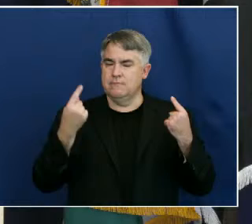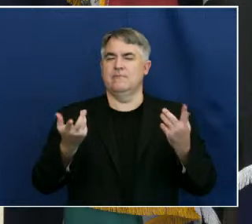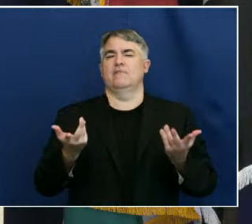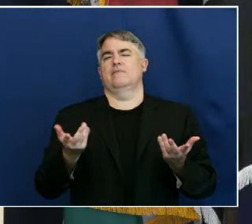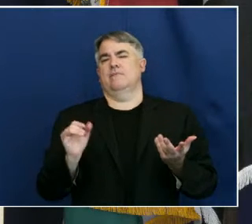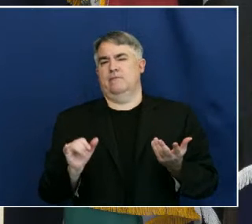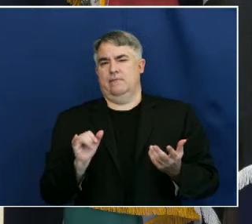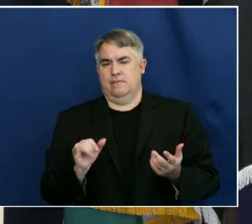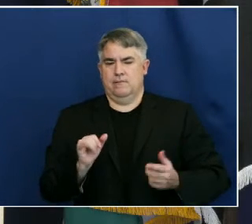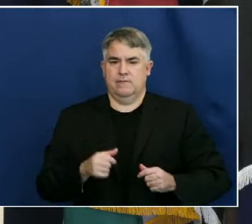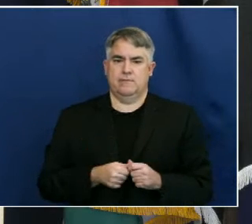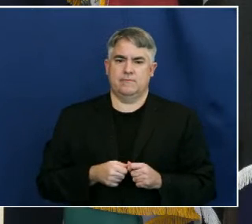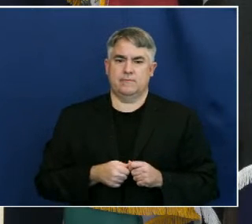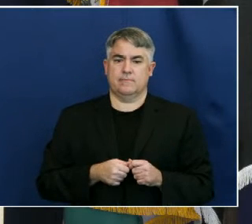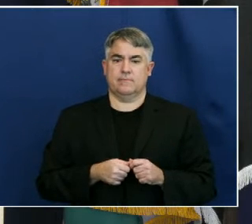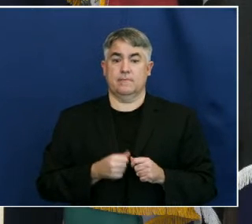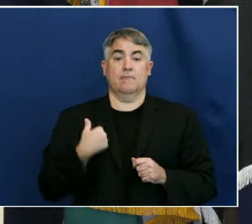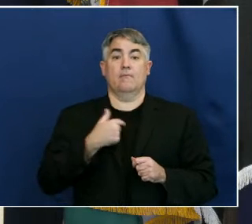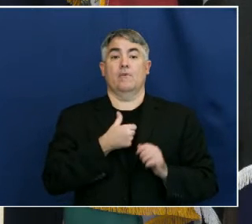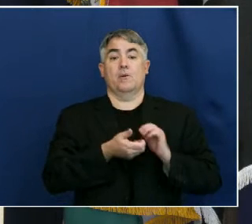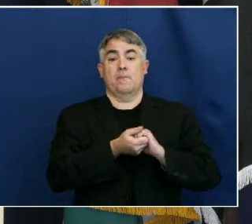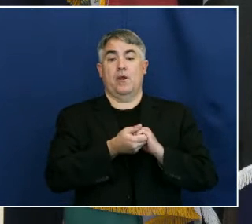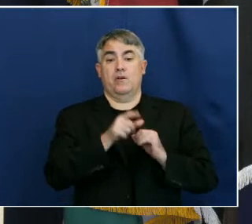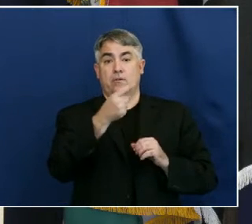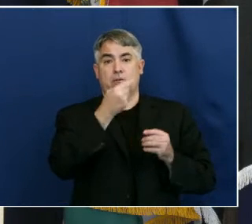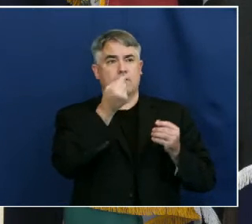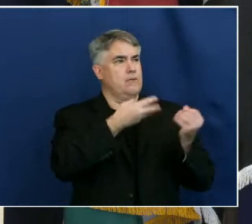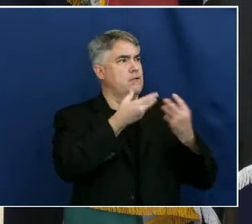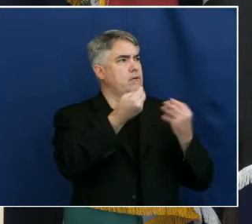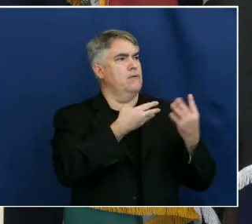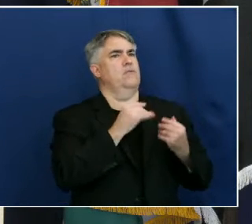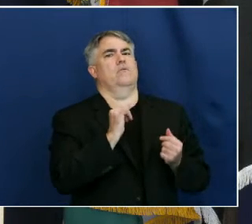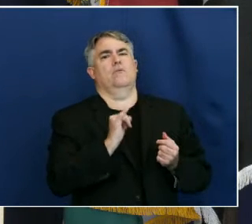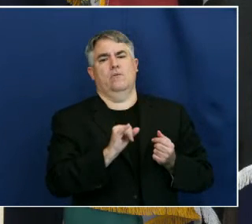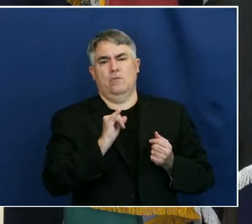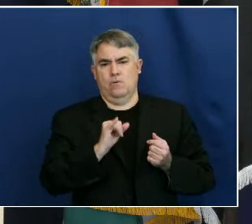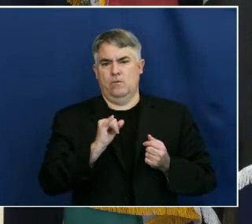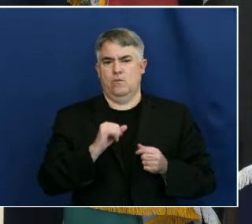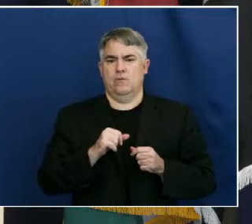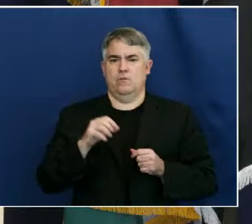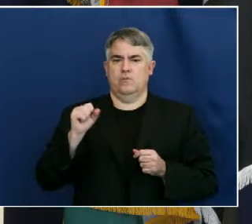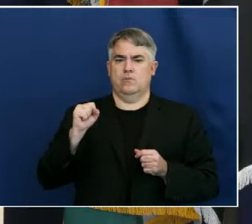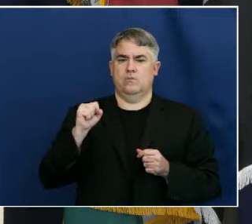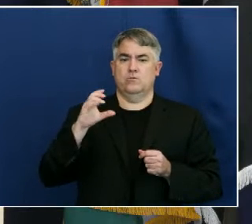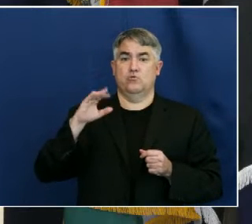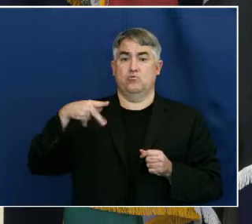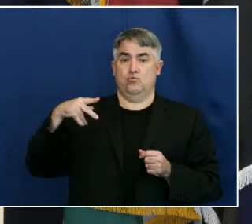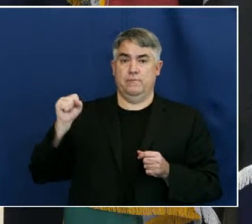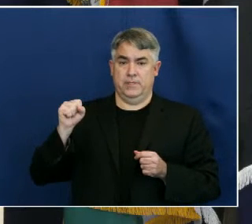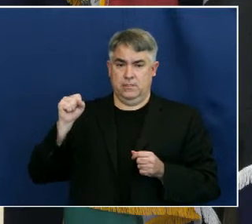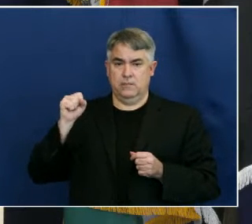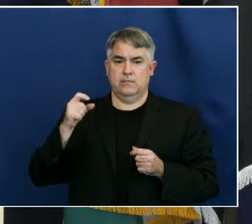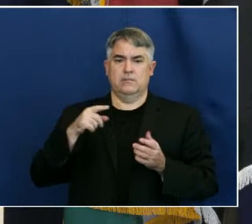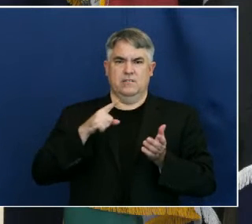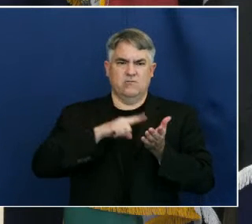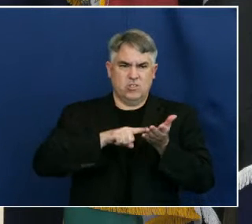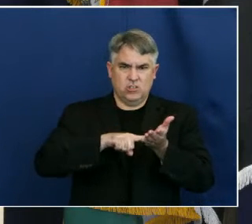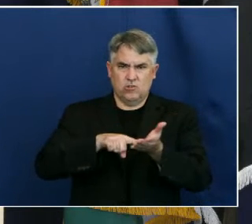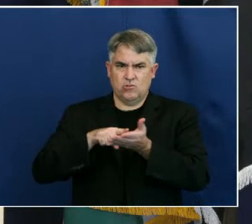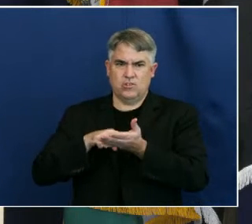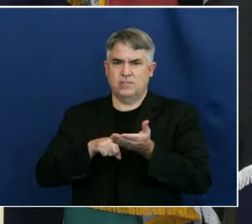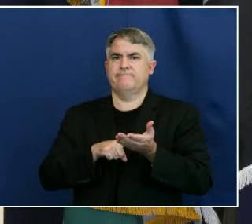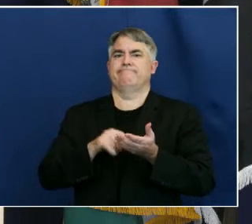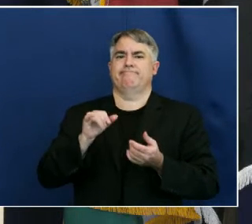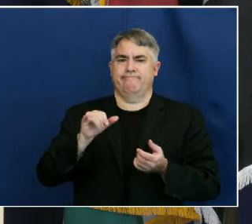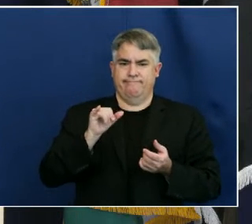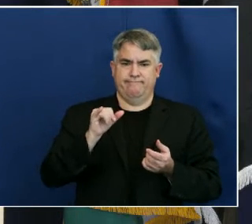from our partners who are doing most of our whole genome sequencing, the Scripps Research Institute, they estimate that about